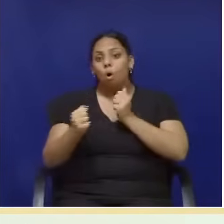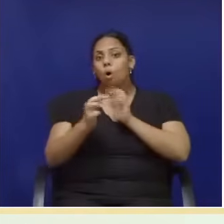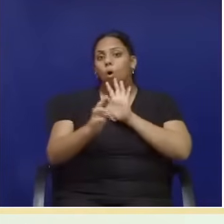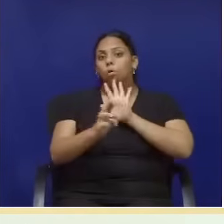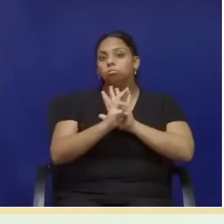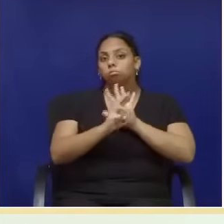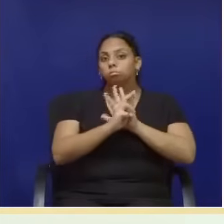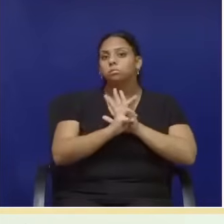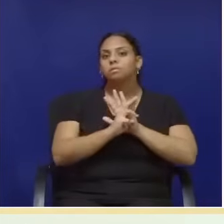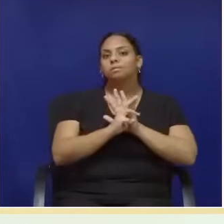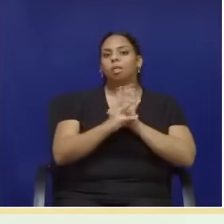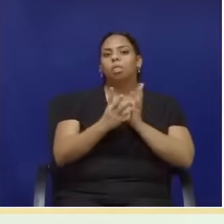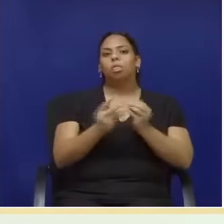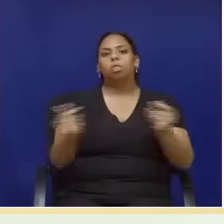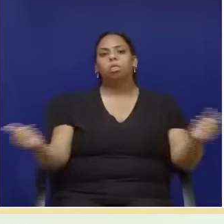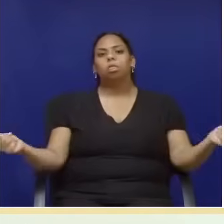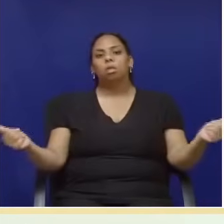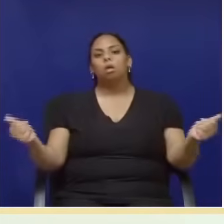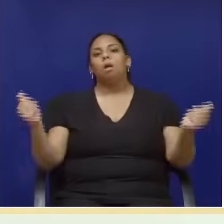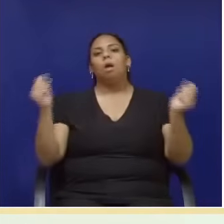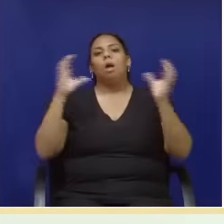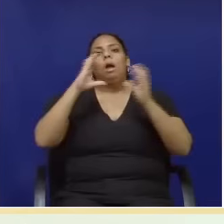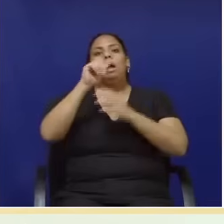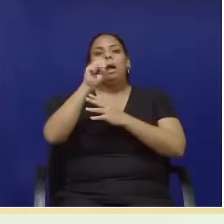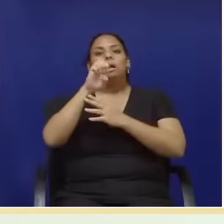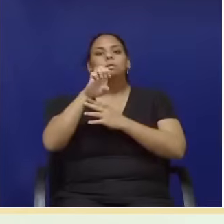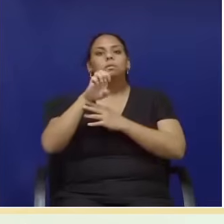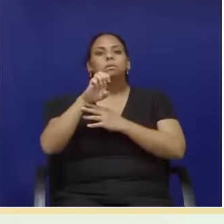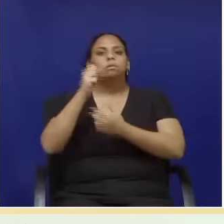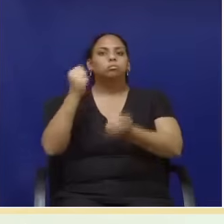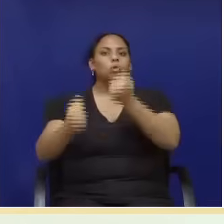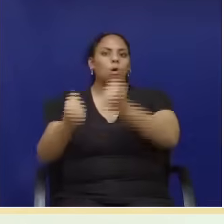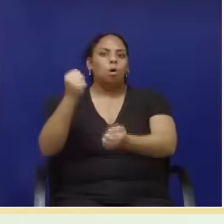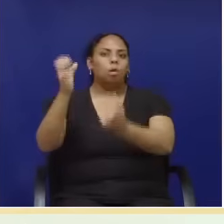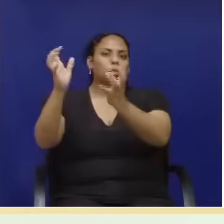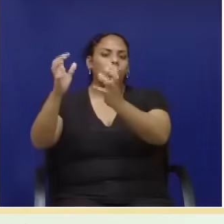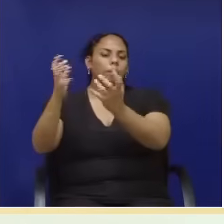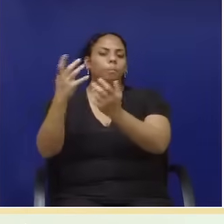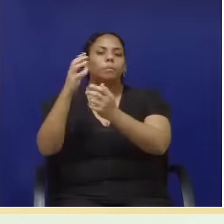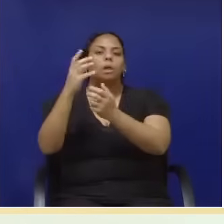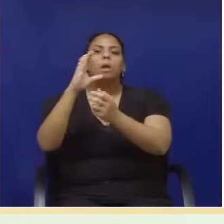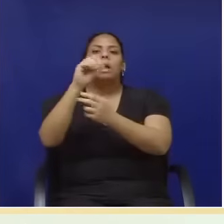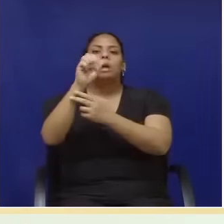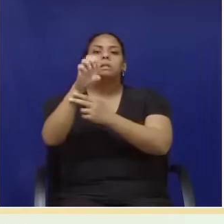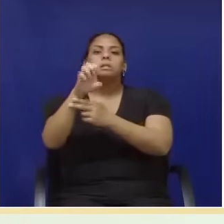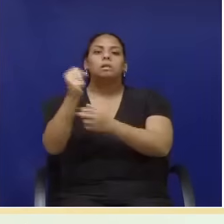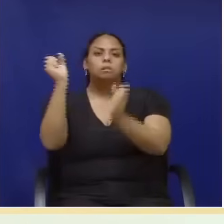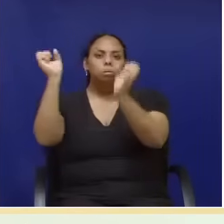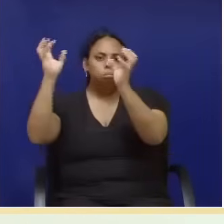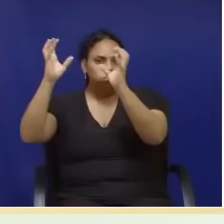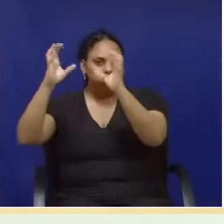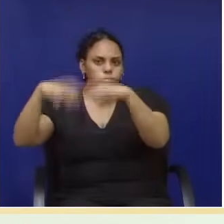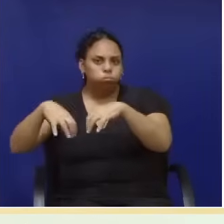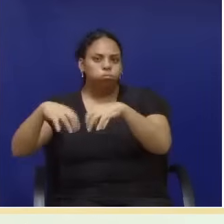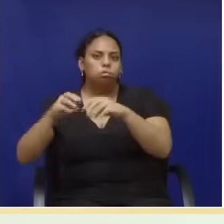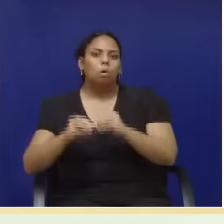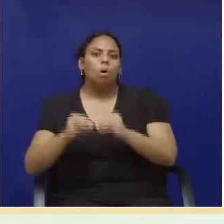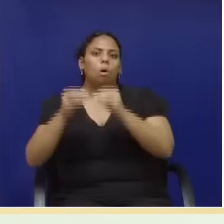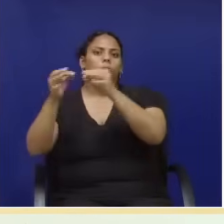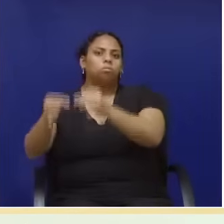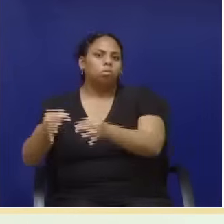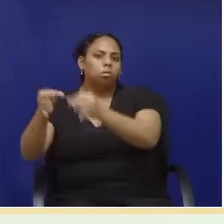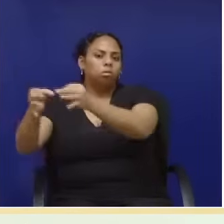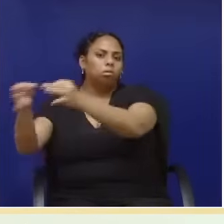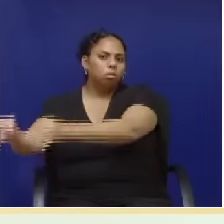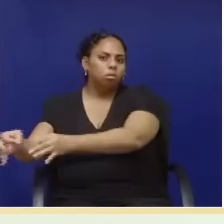to disappear, cases collapse, and proceedings are repeatedly postponed due to dysfunctional